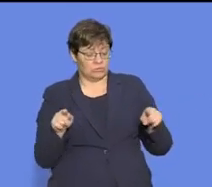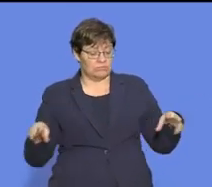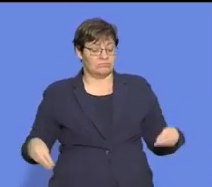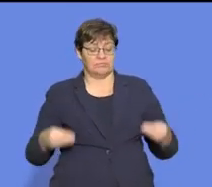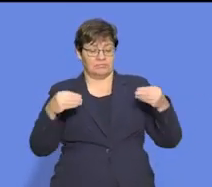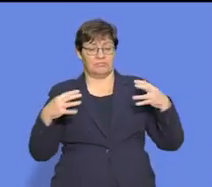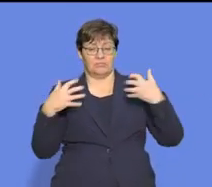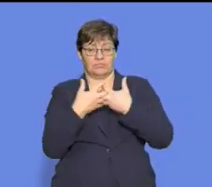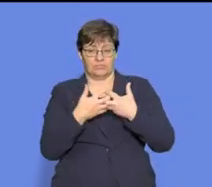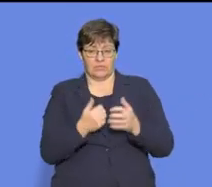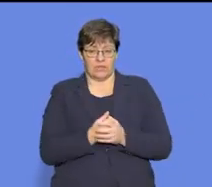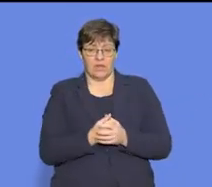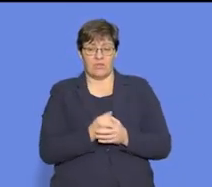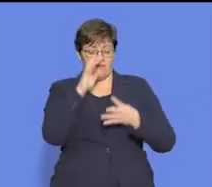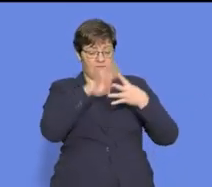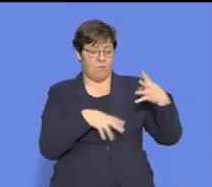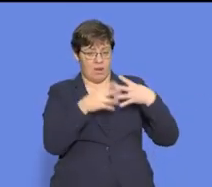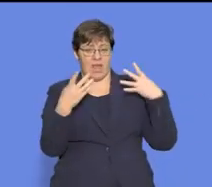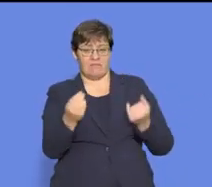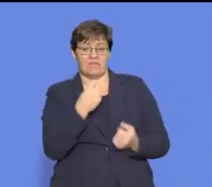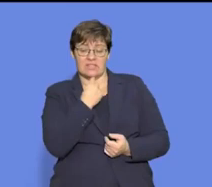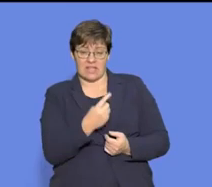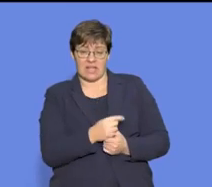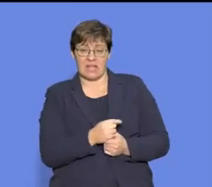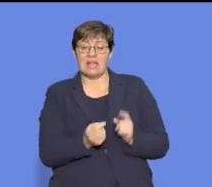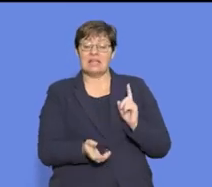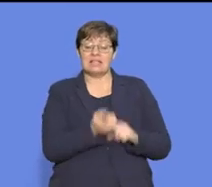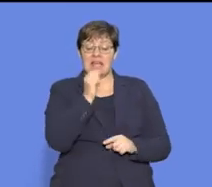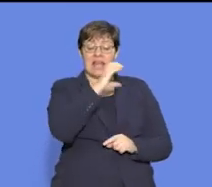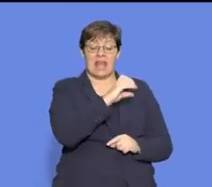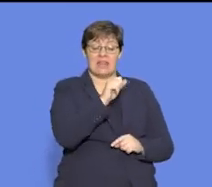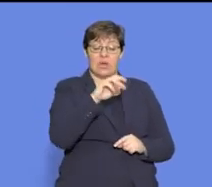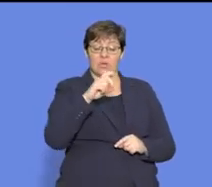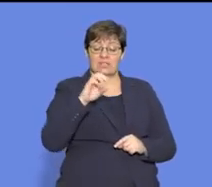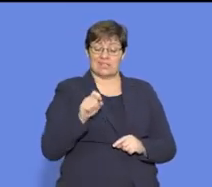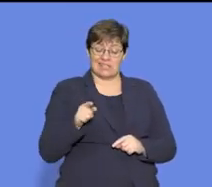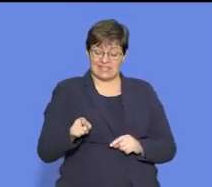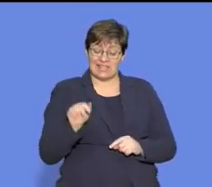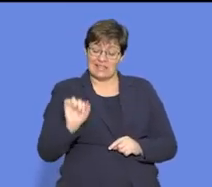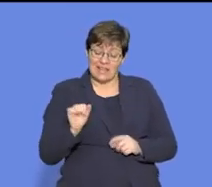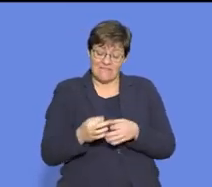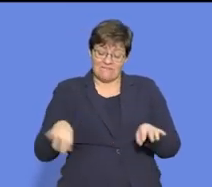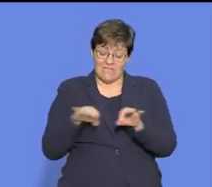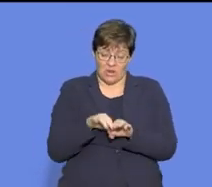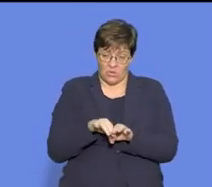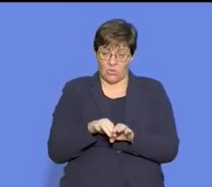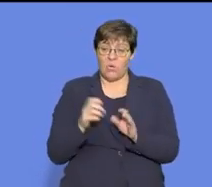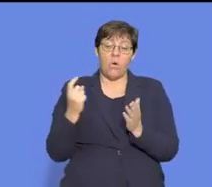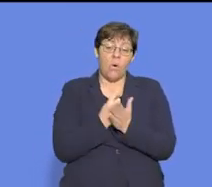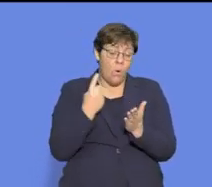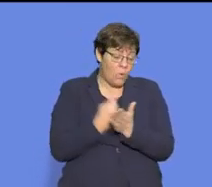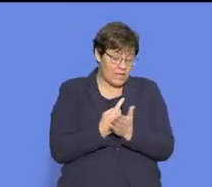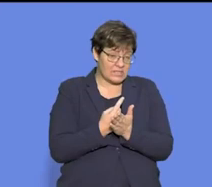what happens if we put the two together? Well, now we've got a formula here which says take the cathode, and the